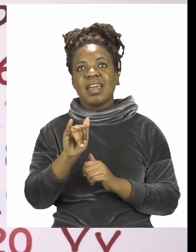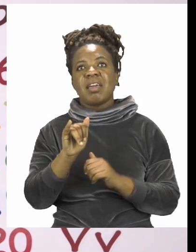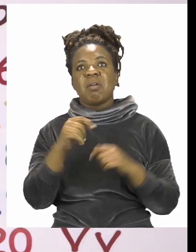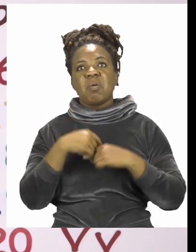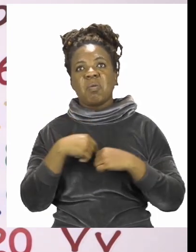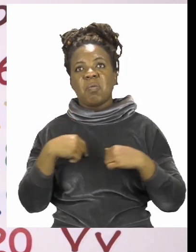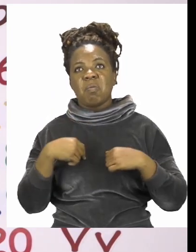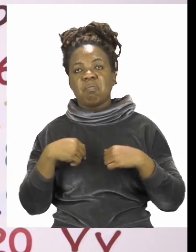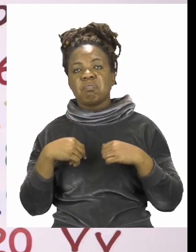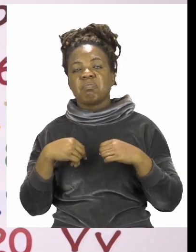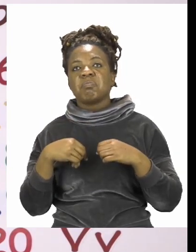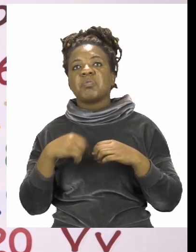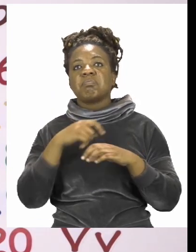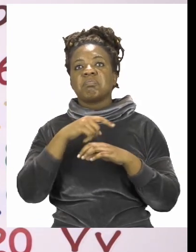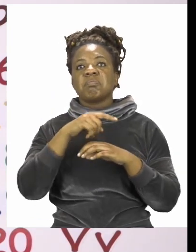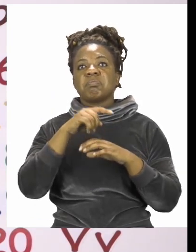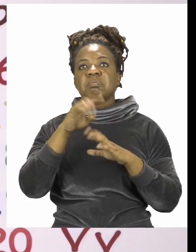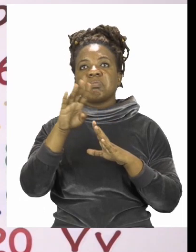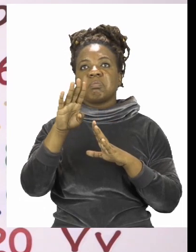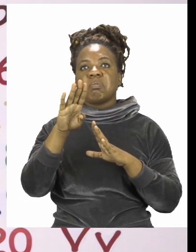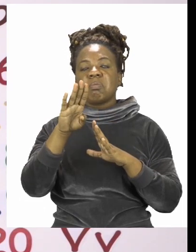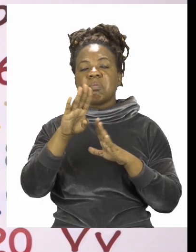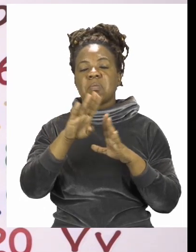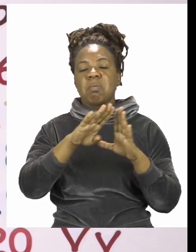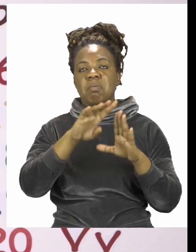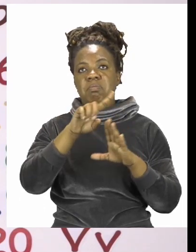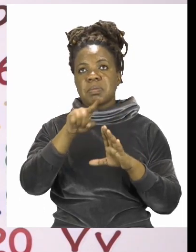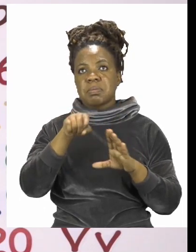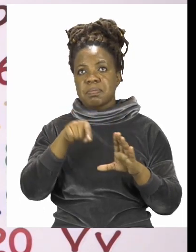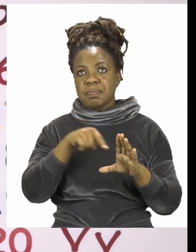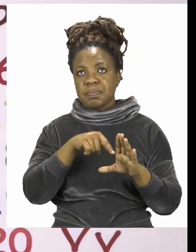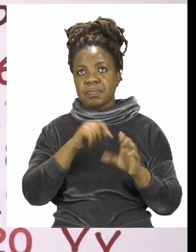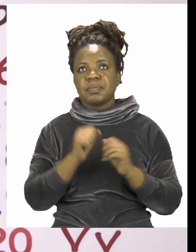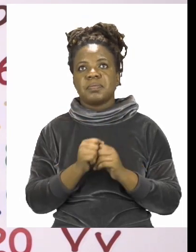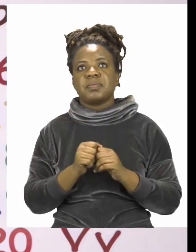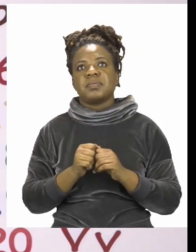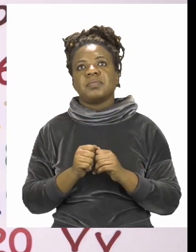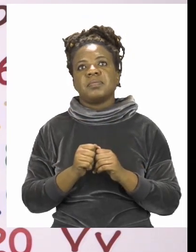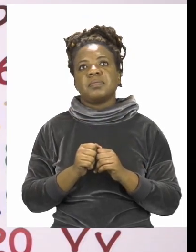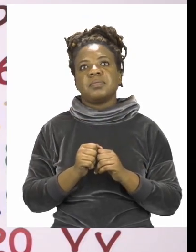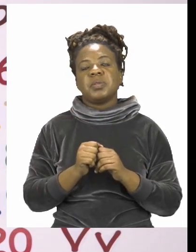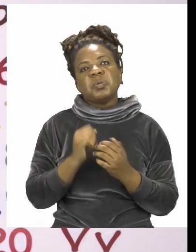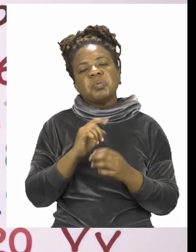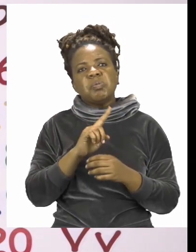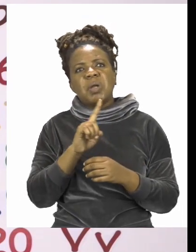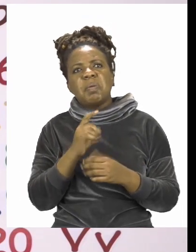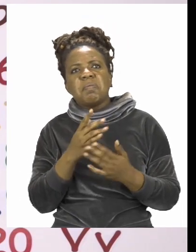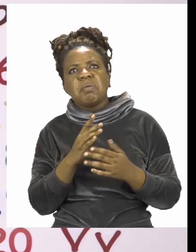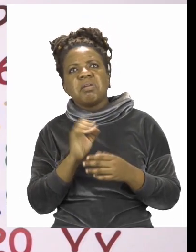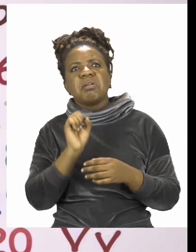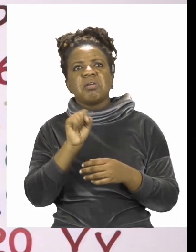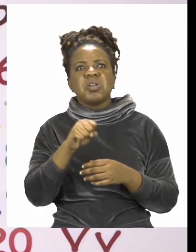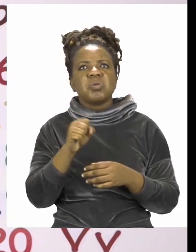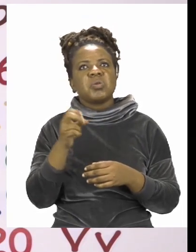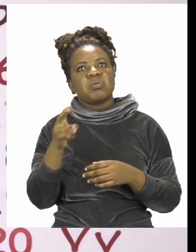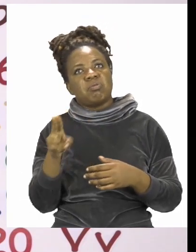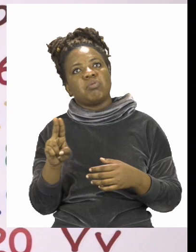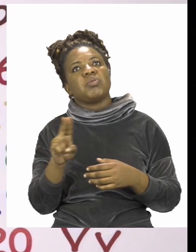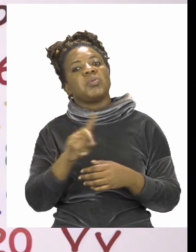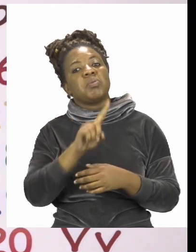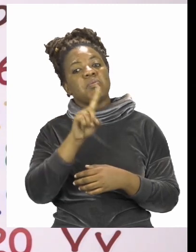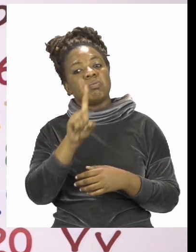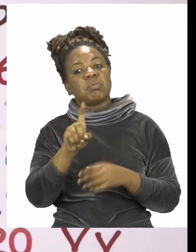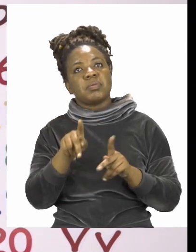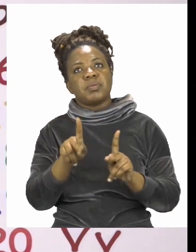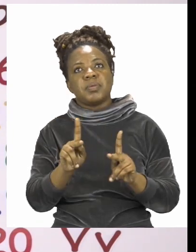can, because we are asking for permission, not if we are able to. Number 6 says, I